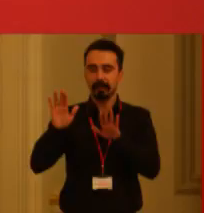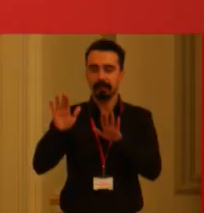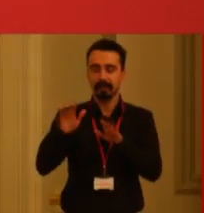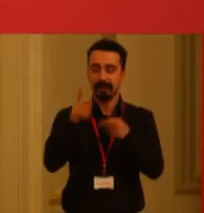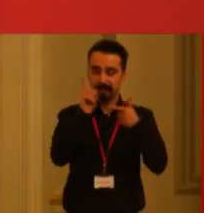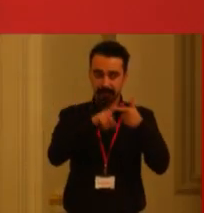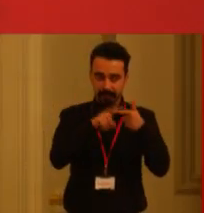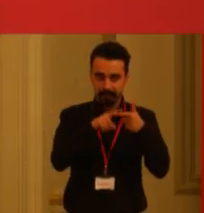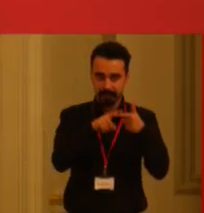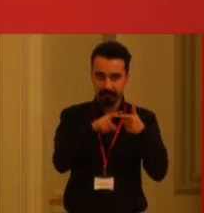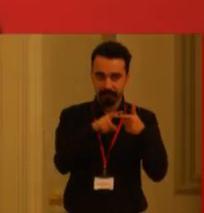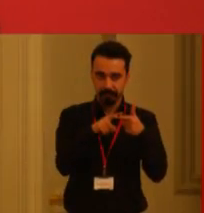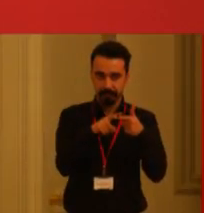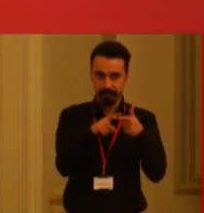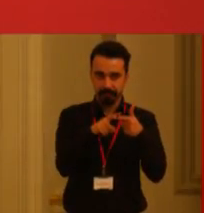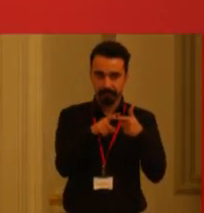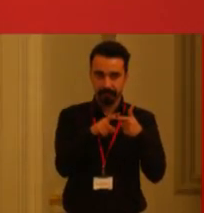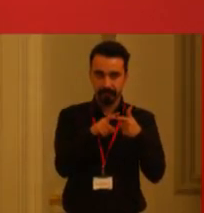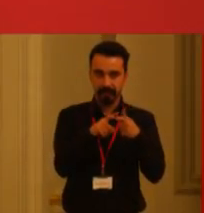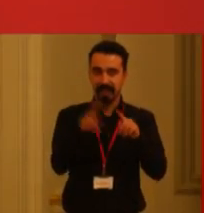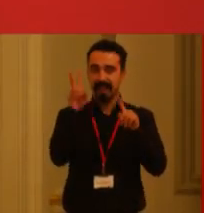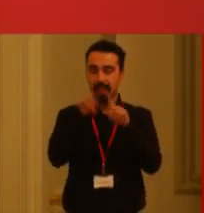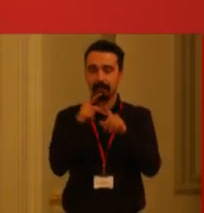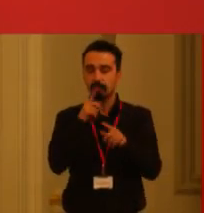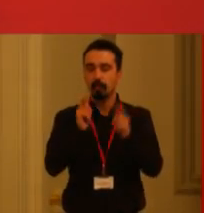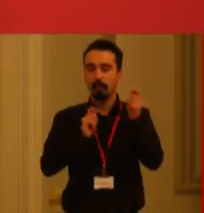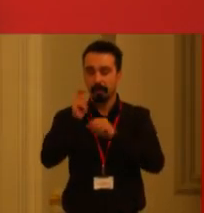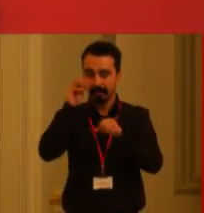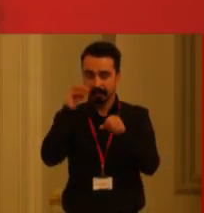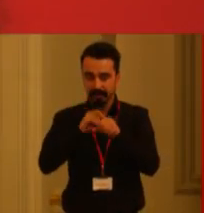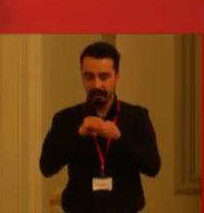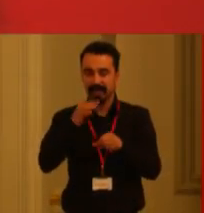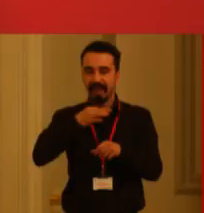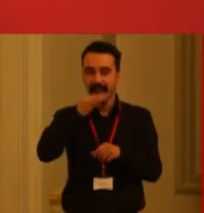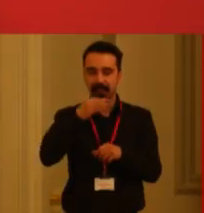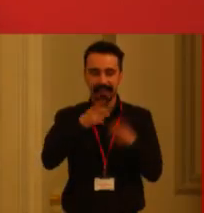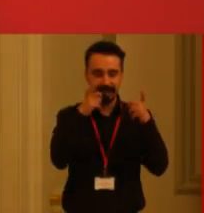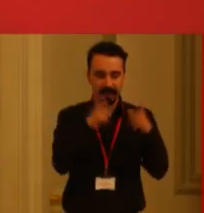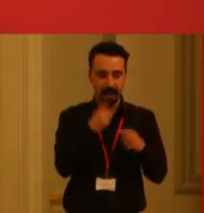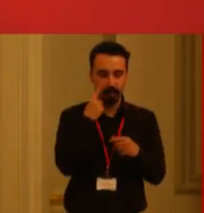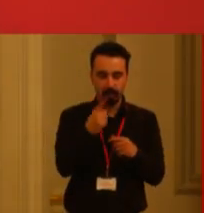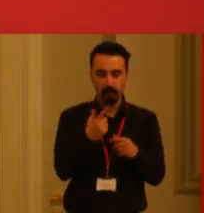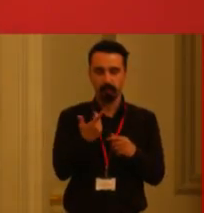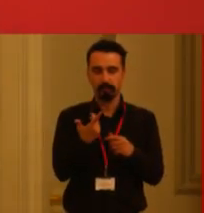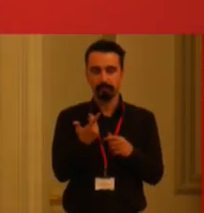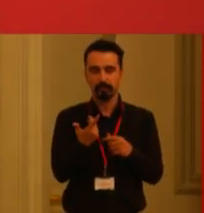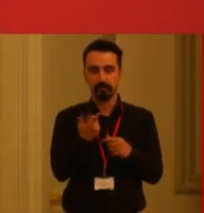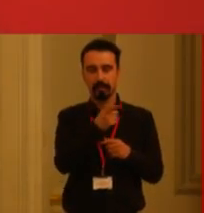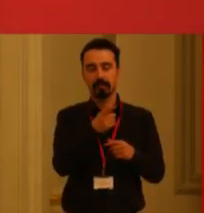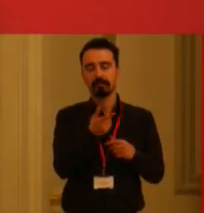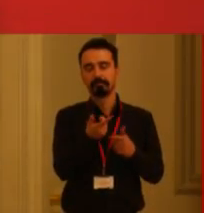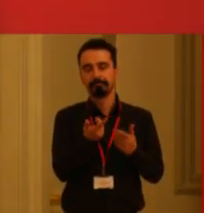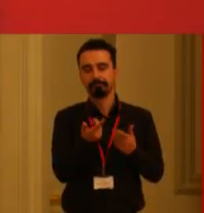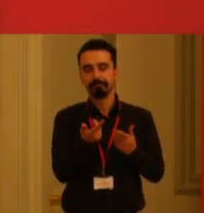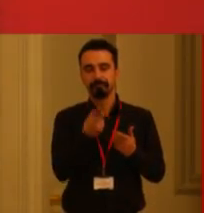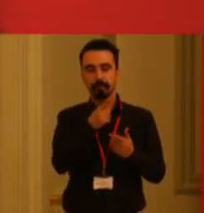defined independent from their families. That's the first thing. And to be able to ensure participation, we should have